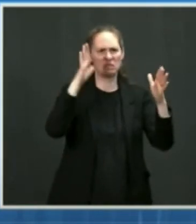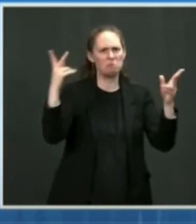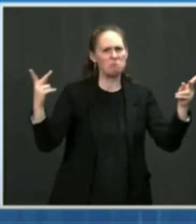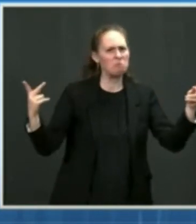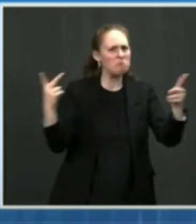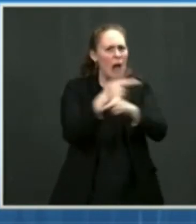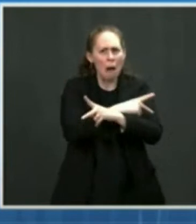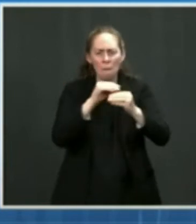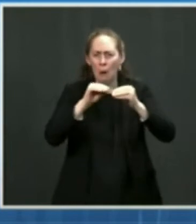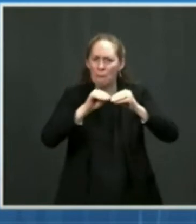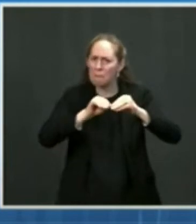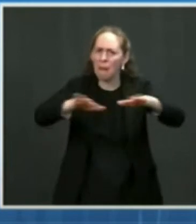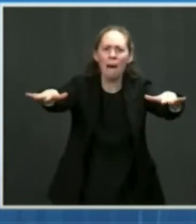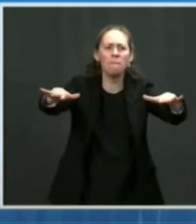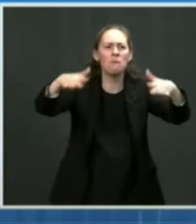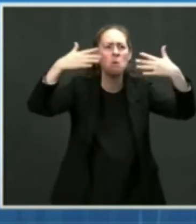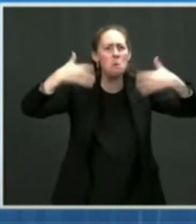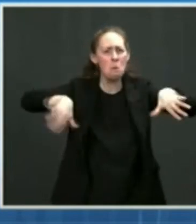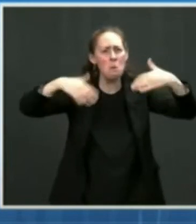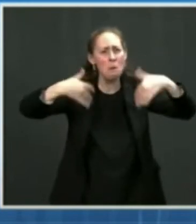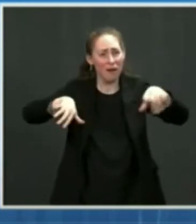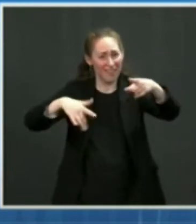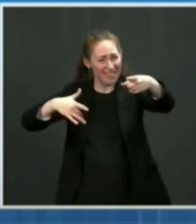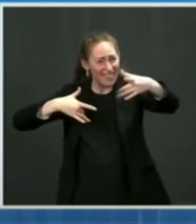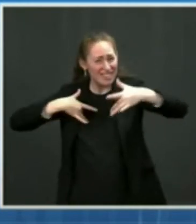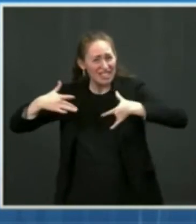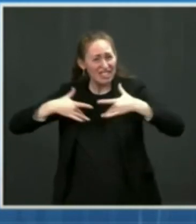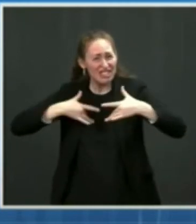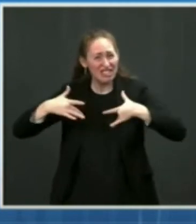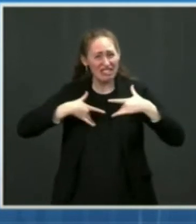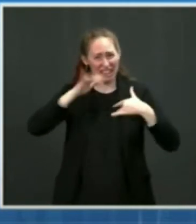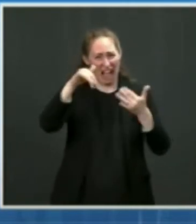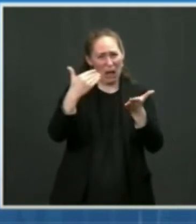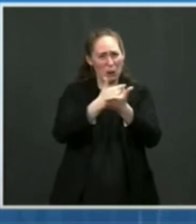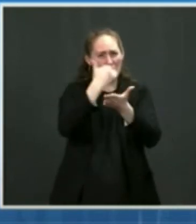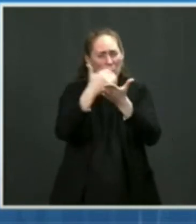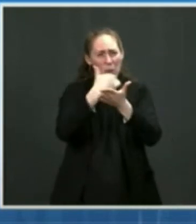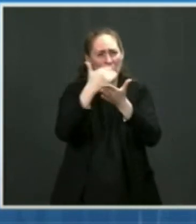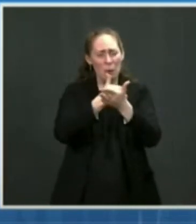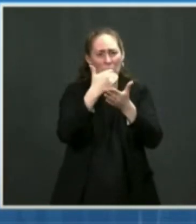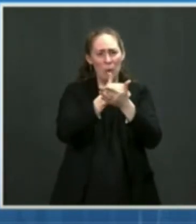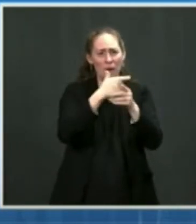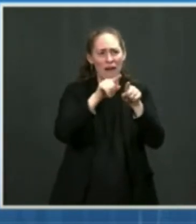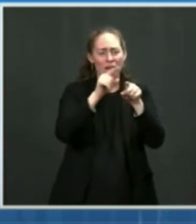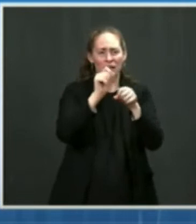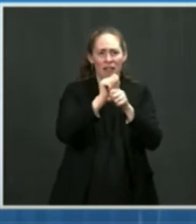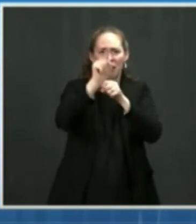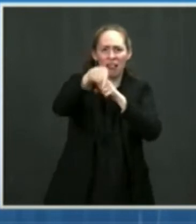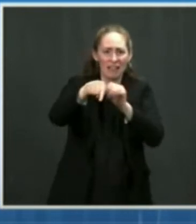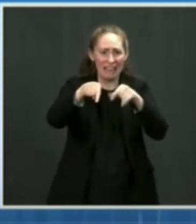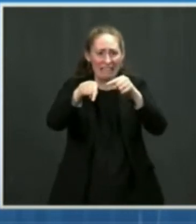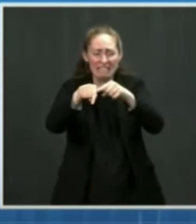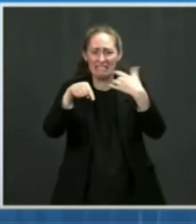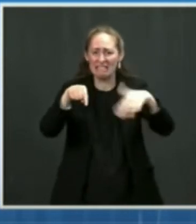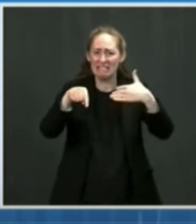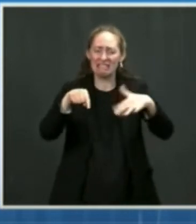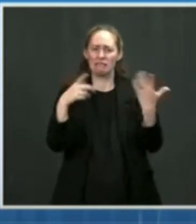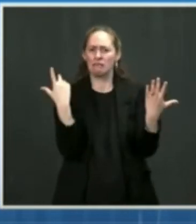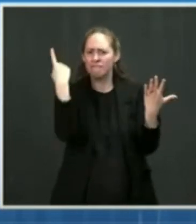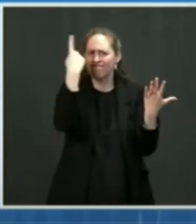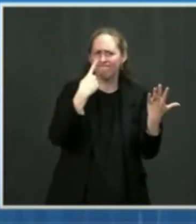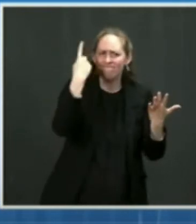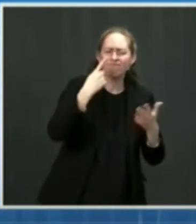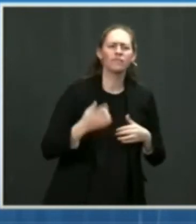worry that this particular strain is breaking through more than others. And then a follow-up question to that is, for multi-generational